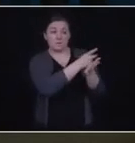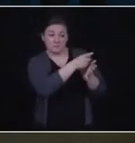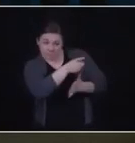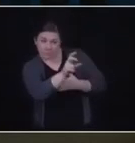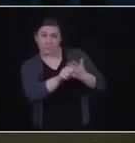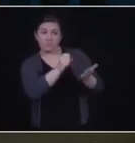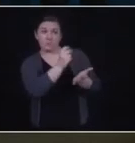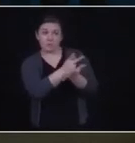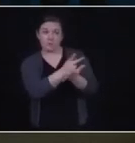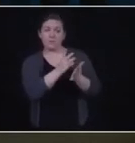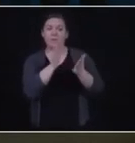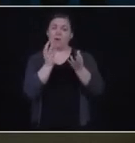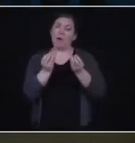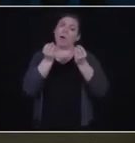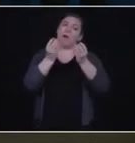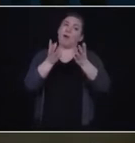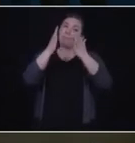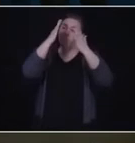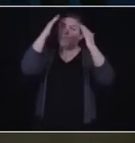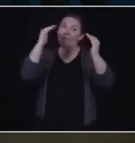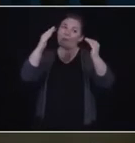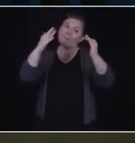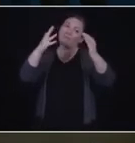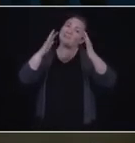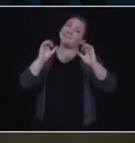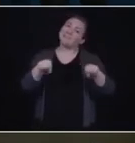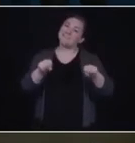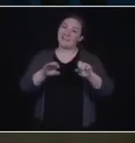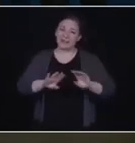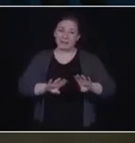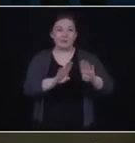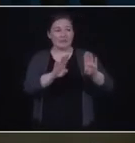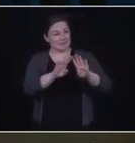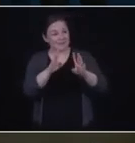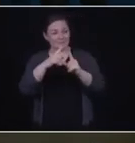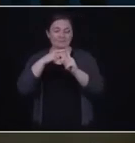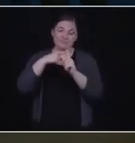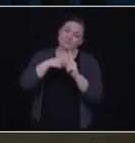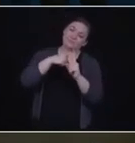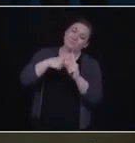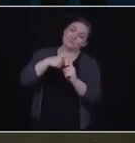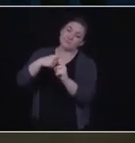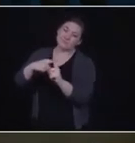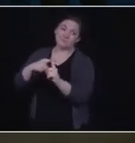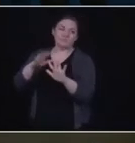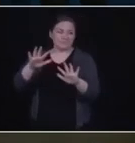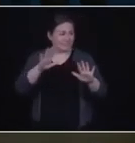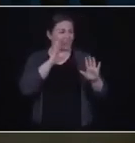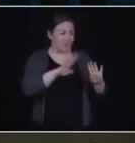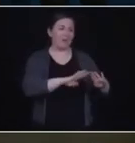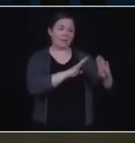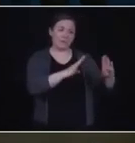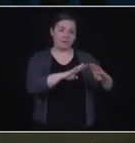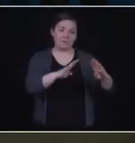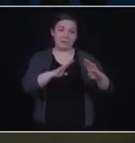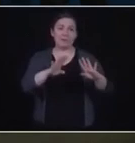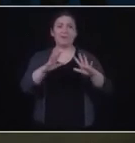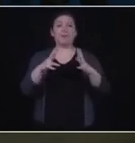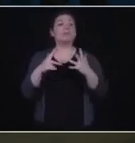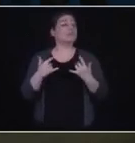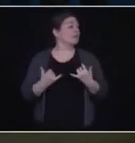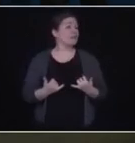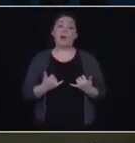We want to give people the ability to step up and be part of the solution. And in this case, it is to allow